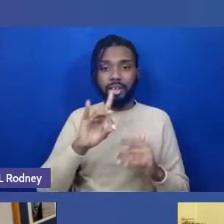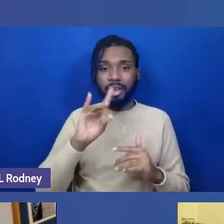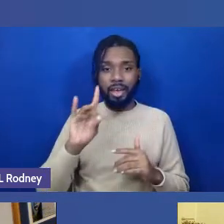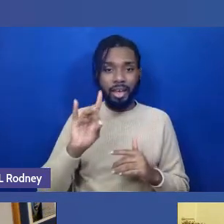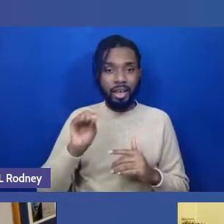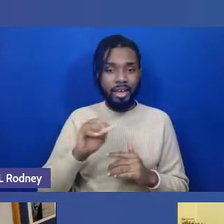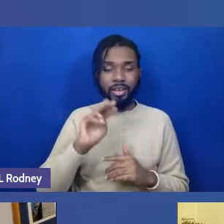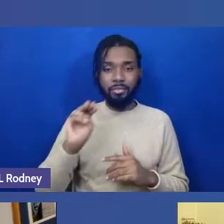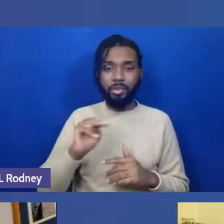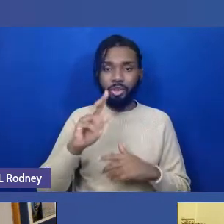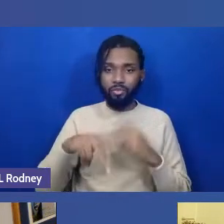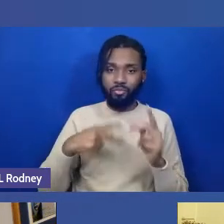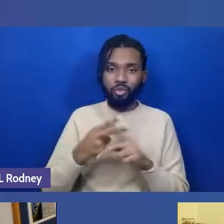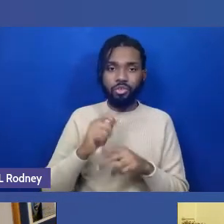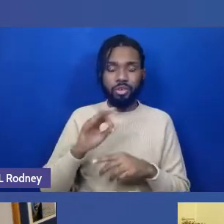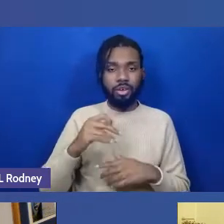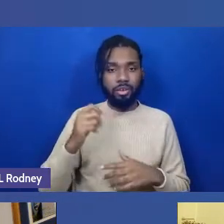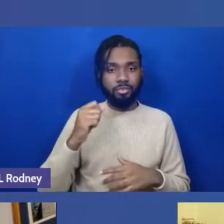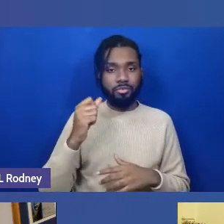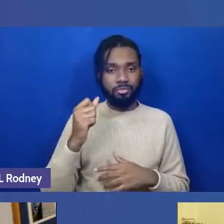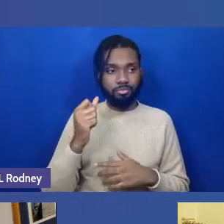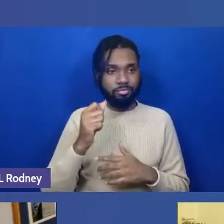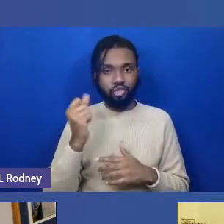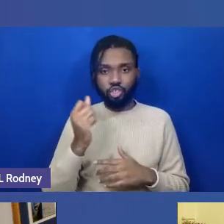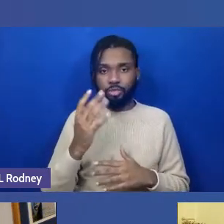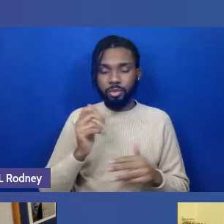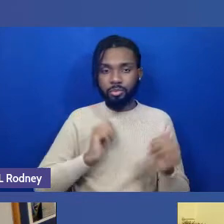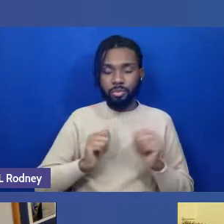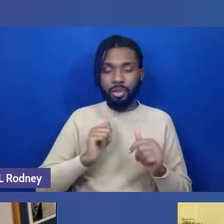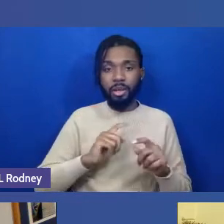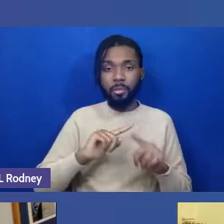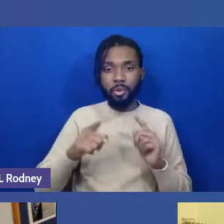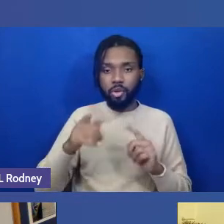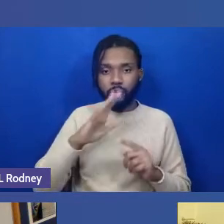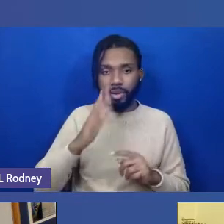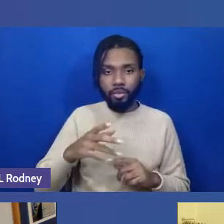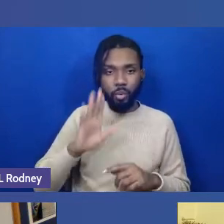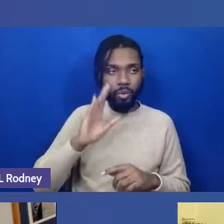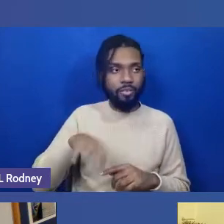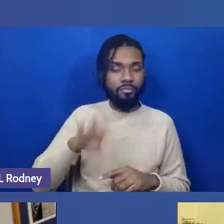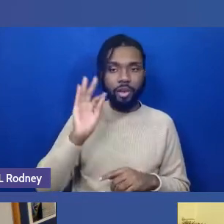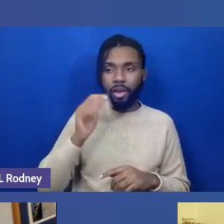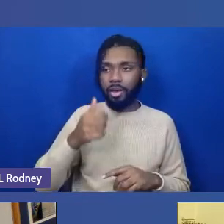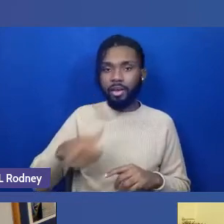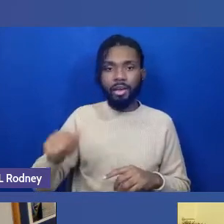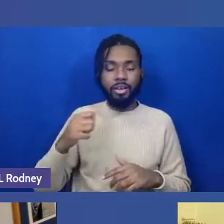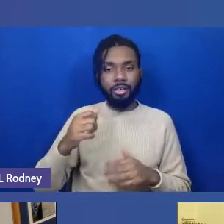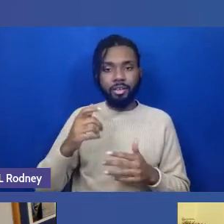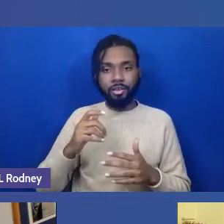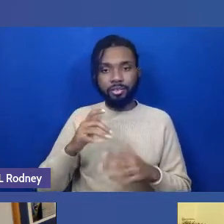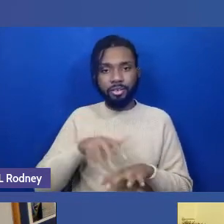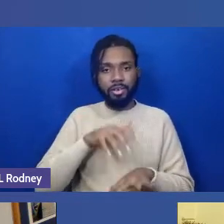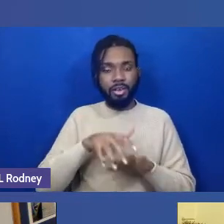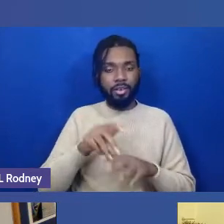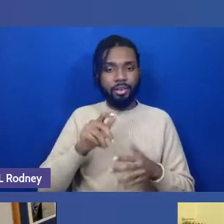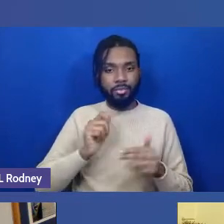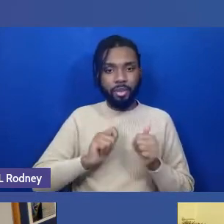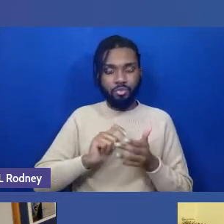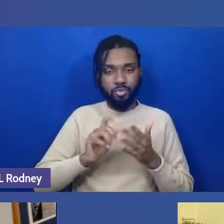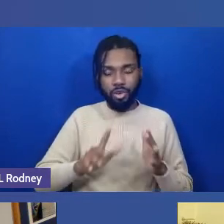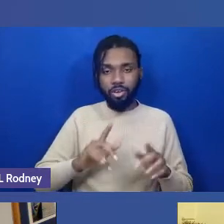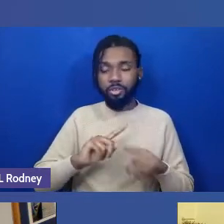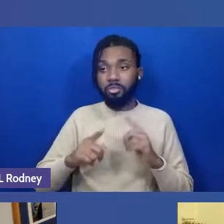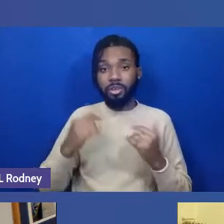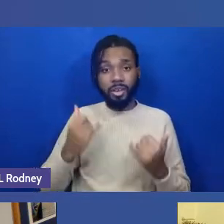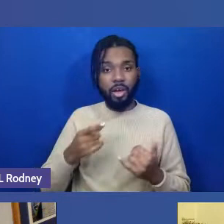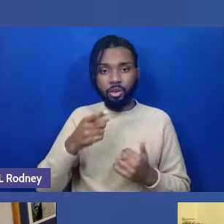Native playwright. And you're not gonna find that in school, and no one's gonna teach you that they exist. But now suddenly what's happening is that you don't have to be in